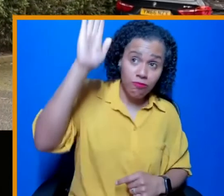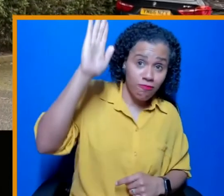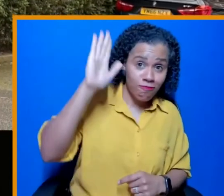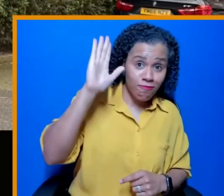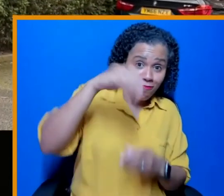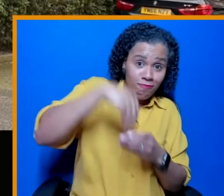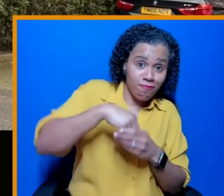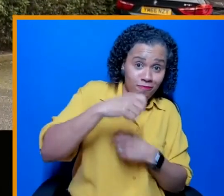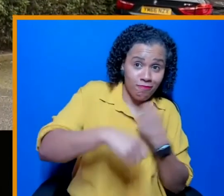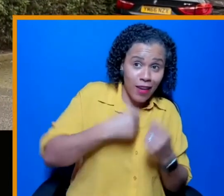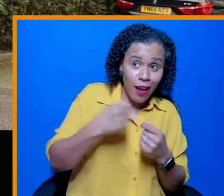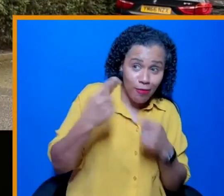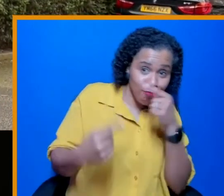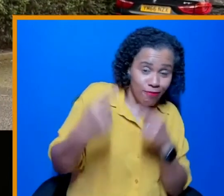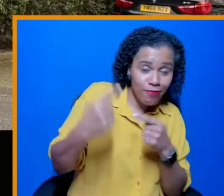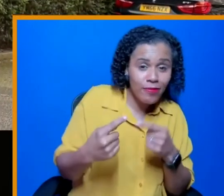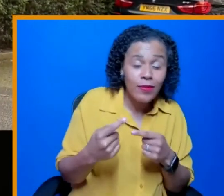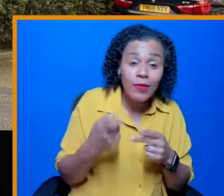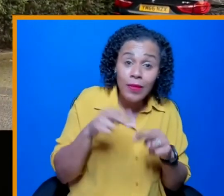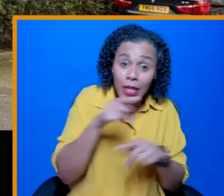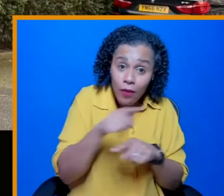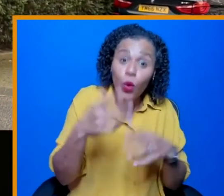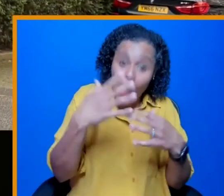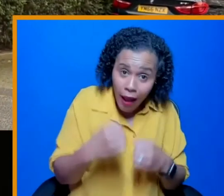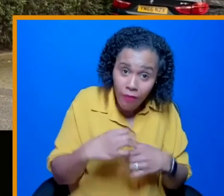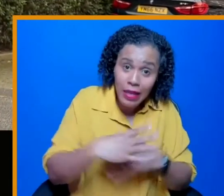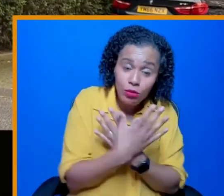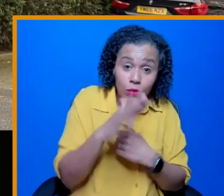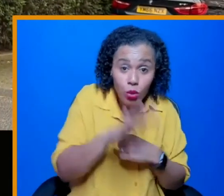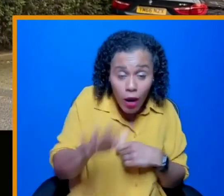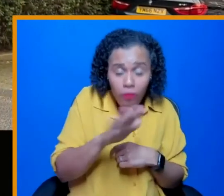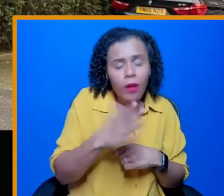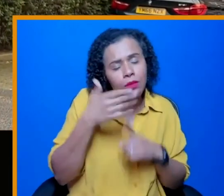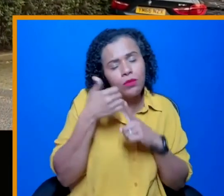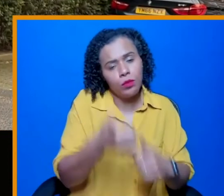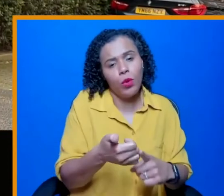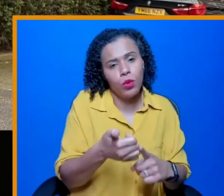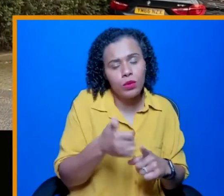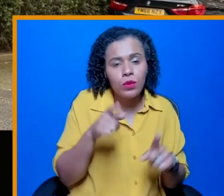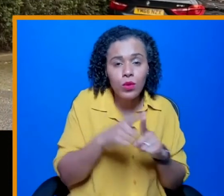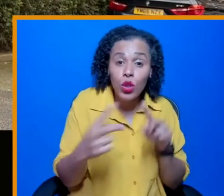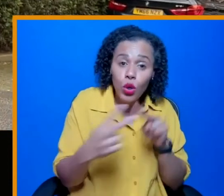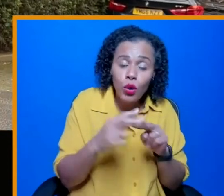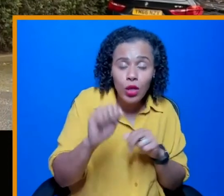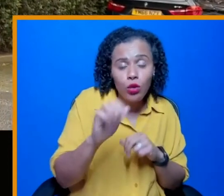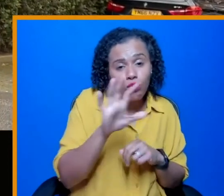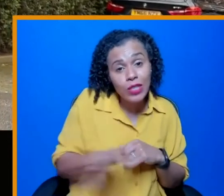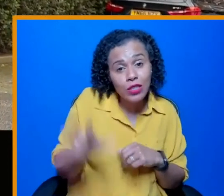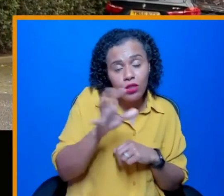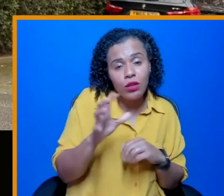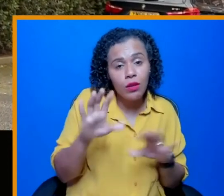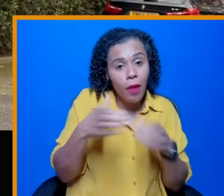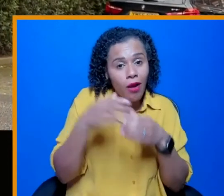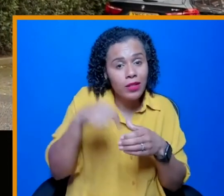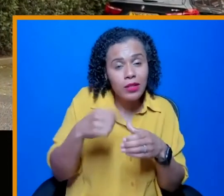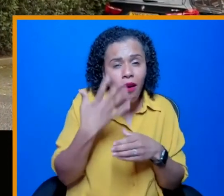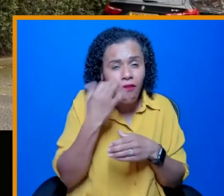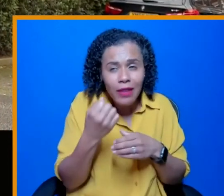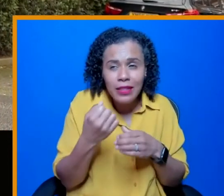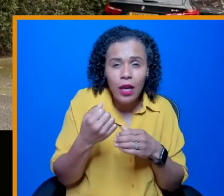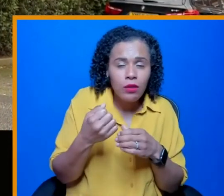there, please go and support them. But also contact your regional party and find out where our key target seats are, where we're